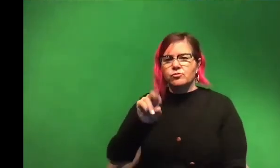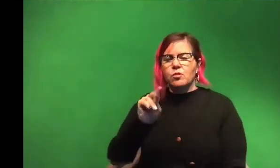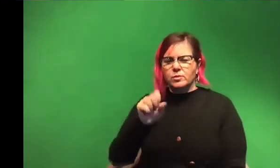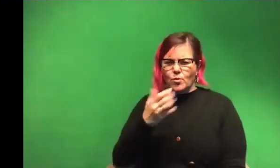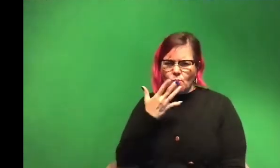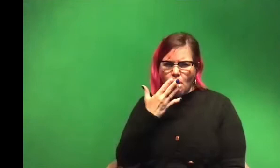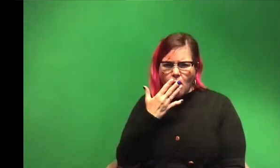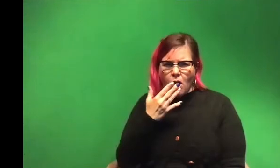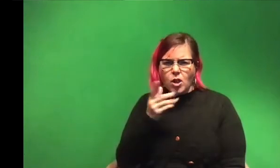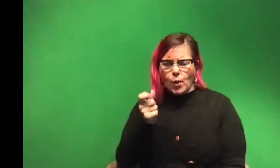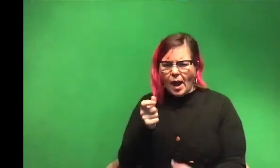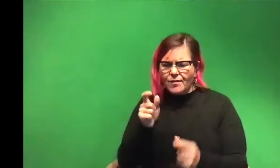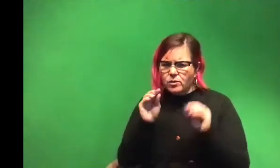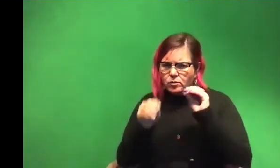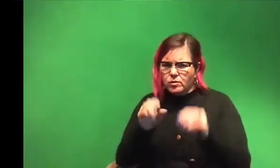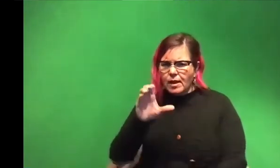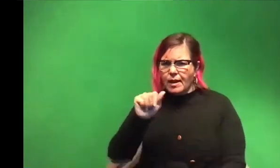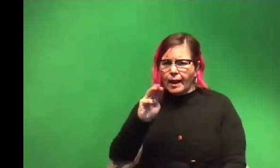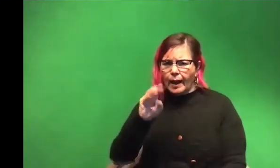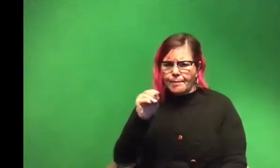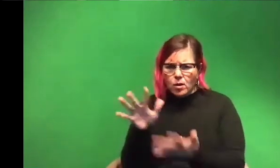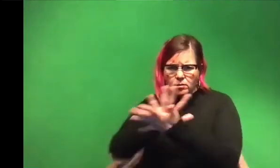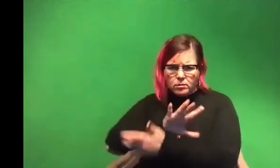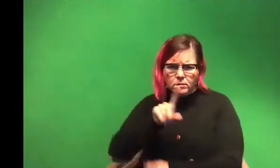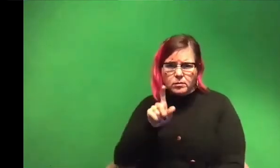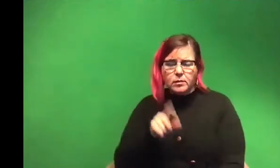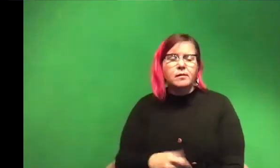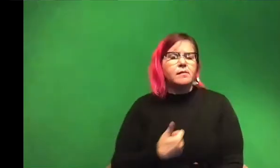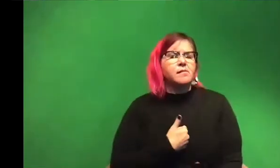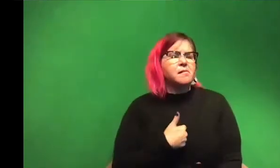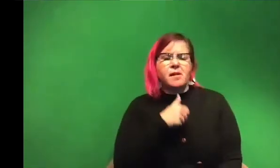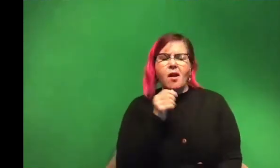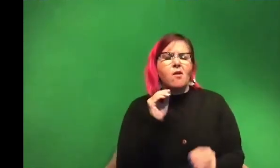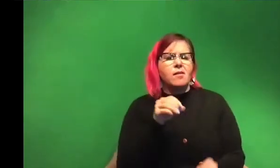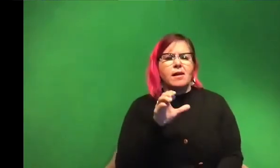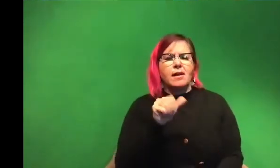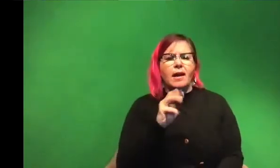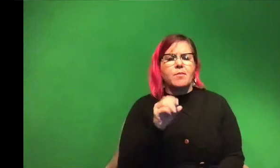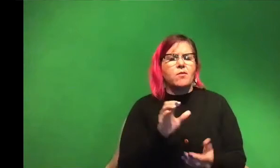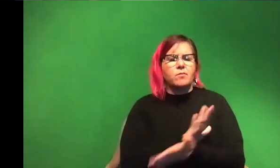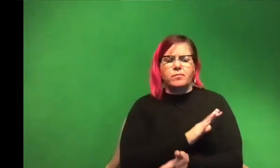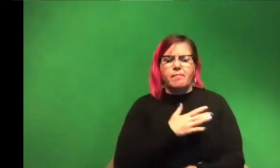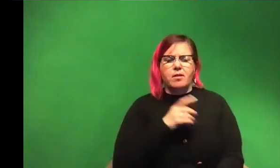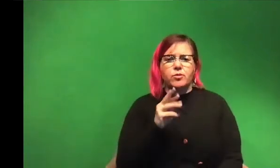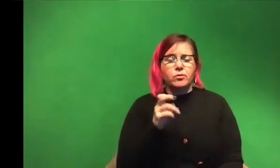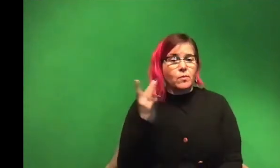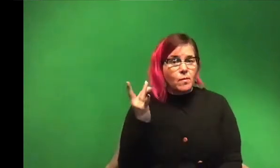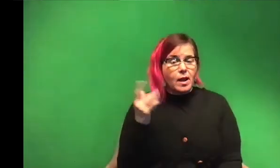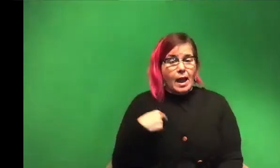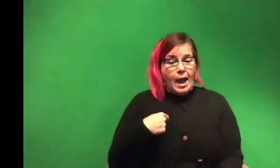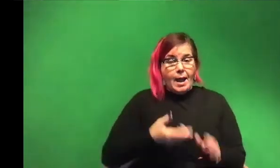like camouflage your drones? So I don't camouflage my drones because any time that I am